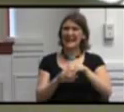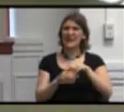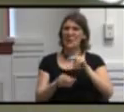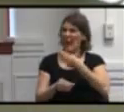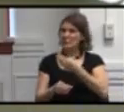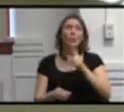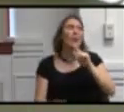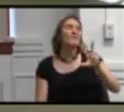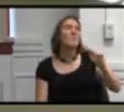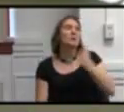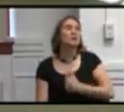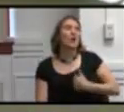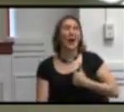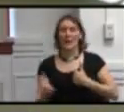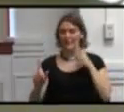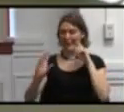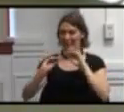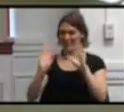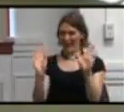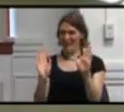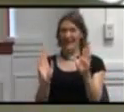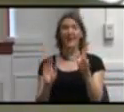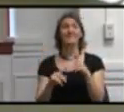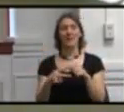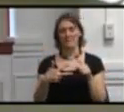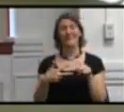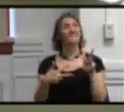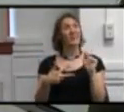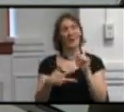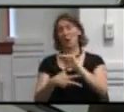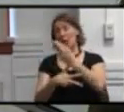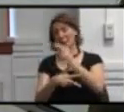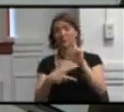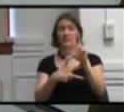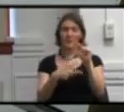That's a mistake. Okay. Just wanted to make sure. Thank you.